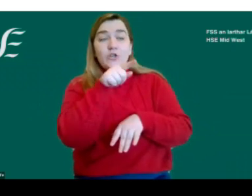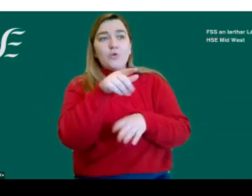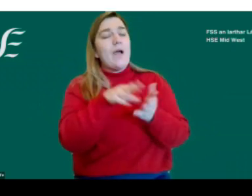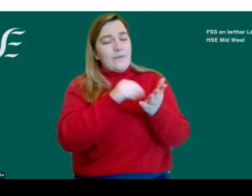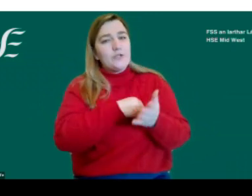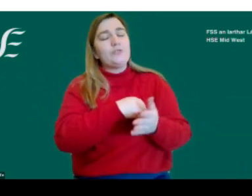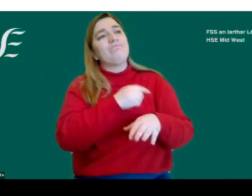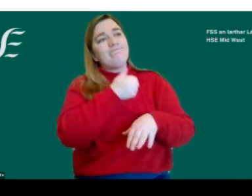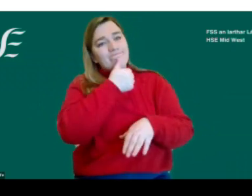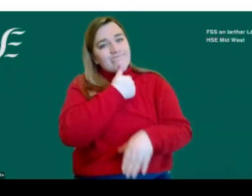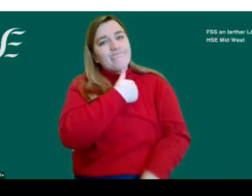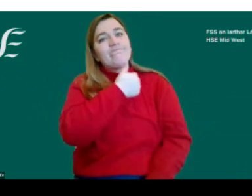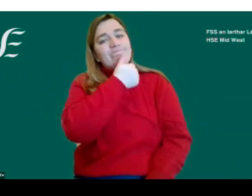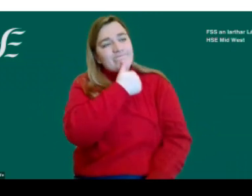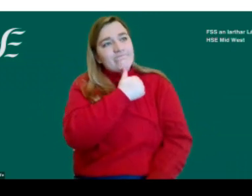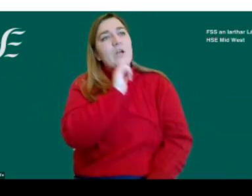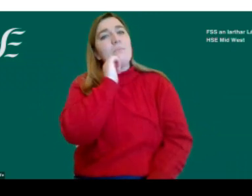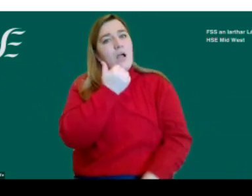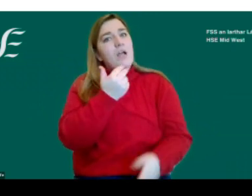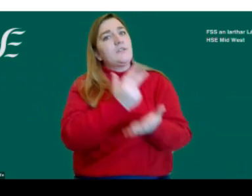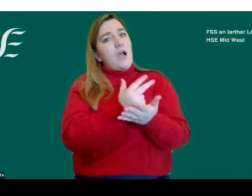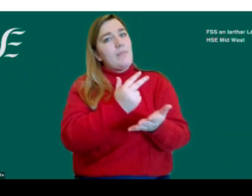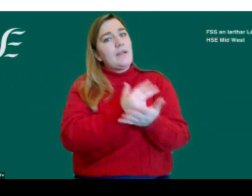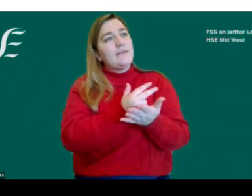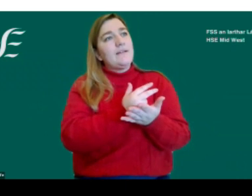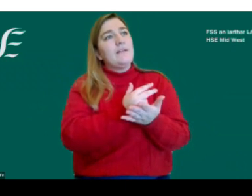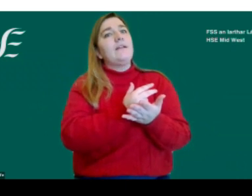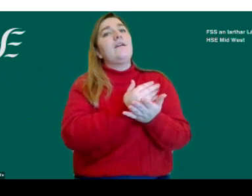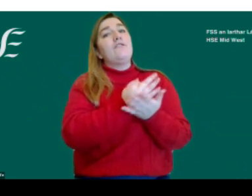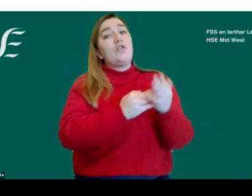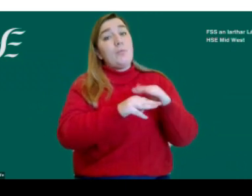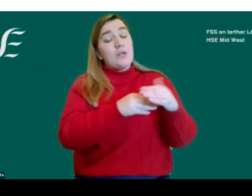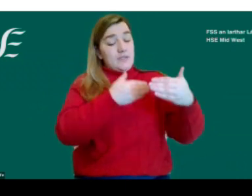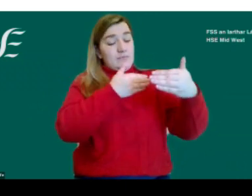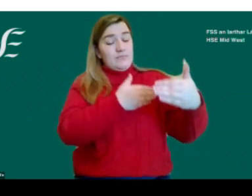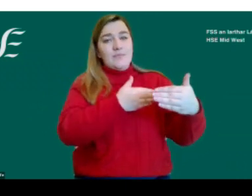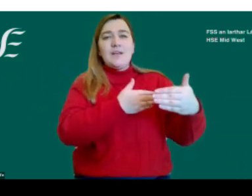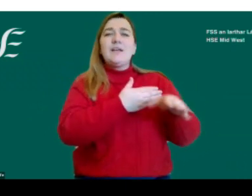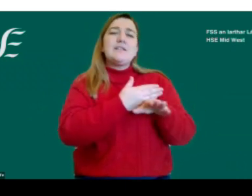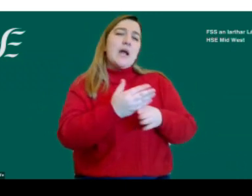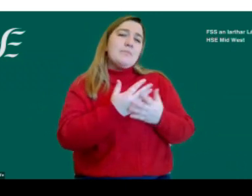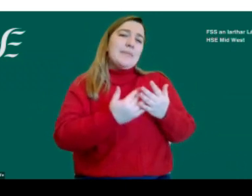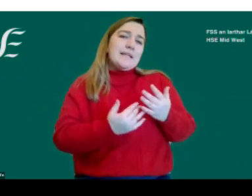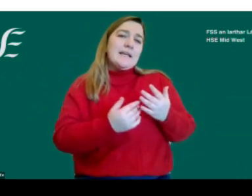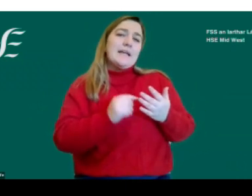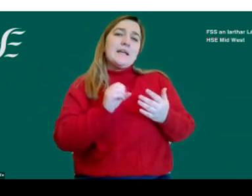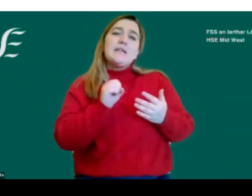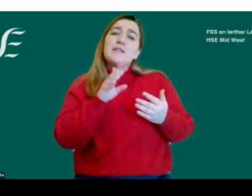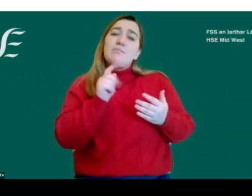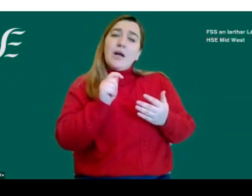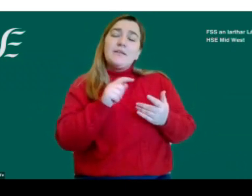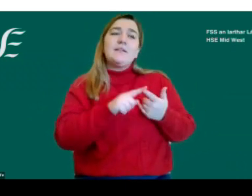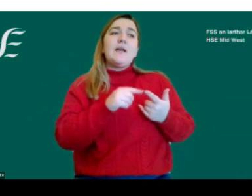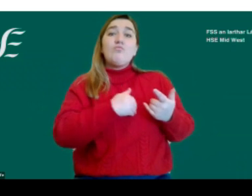unscheduled bleeding. So to start spotting vaginally, and also to get breast tenderness. And HRT is fabulous at symptom control from that